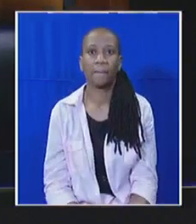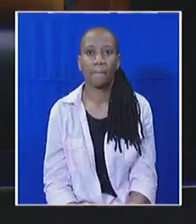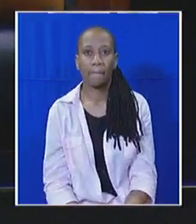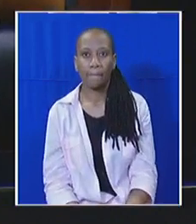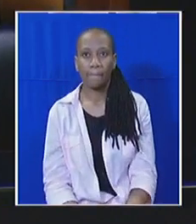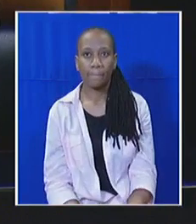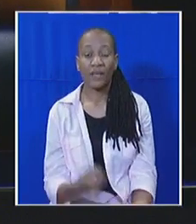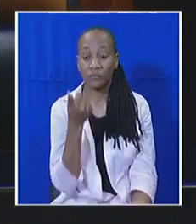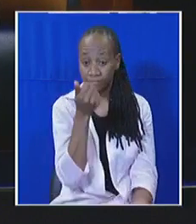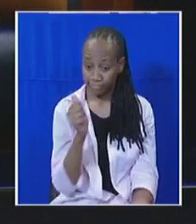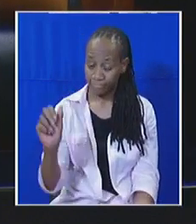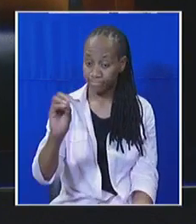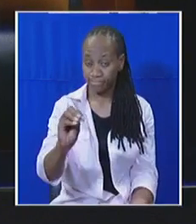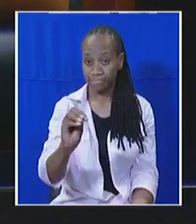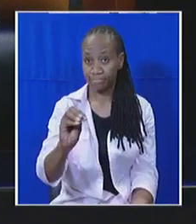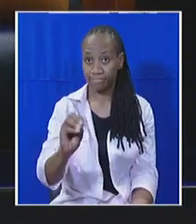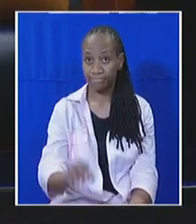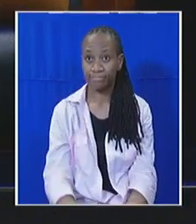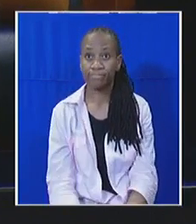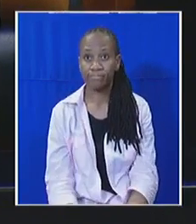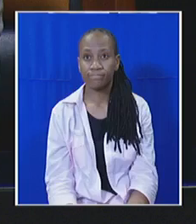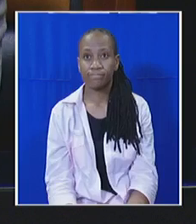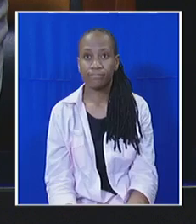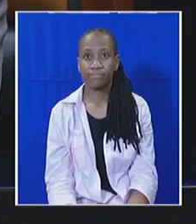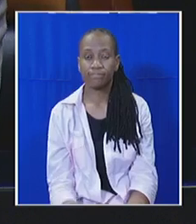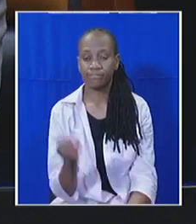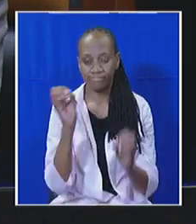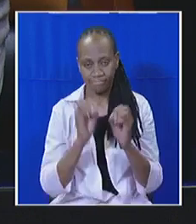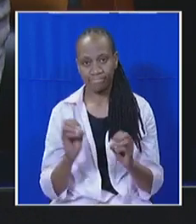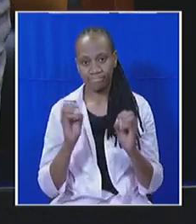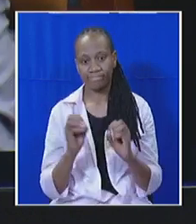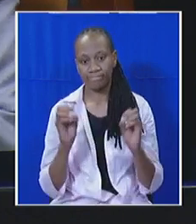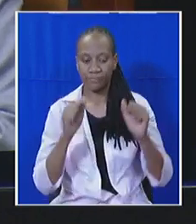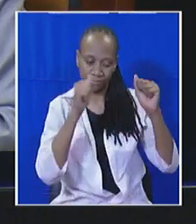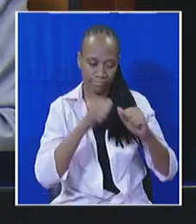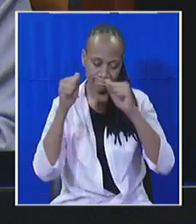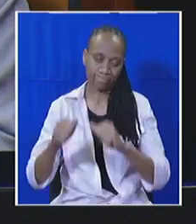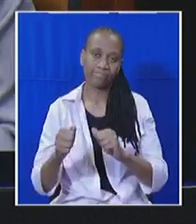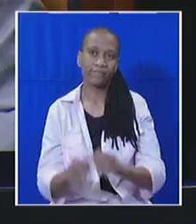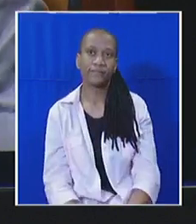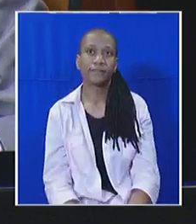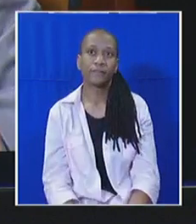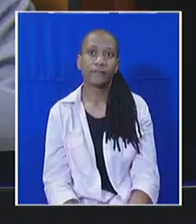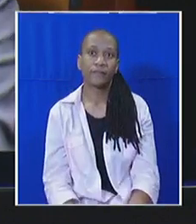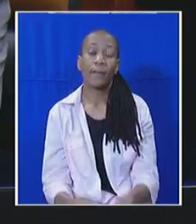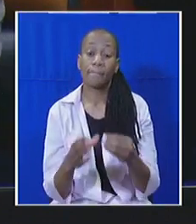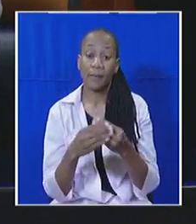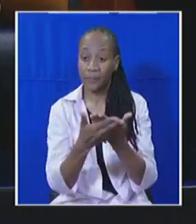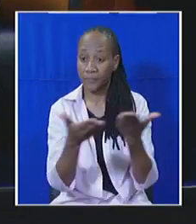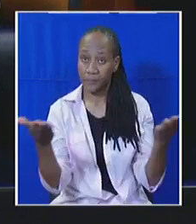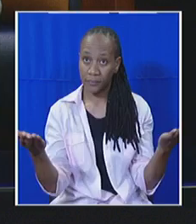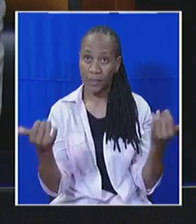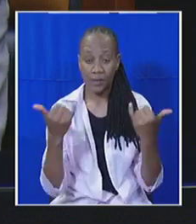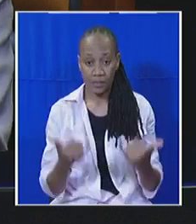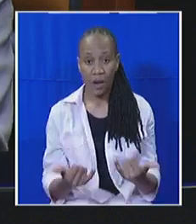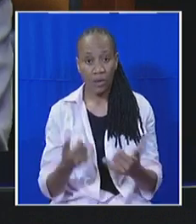I now put the motion. Are there any objections? There's no objection. It's agreed to. Honourable members, I will now